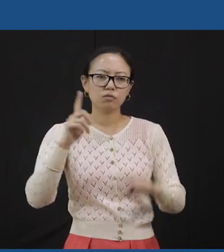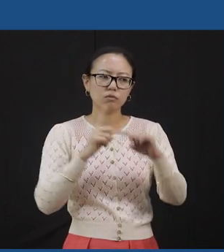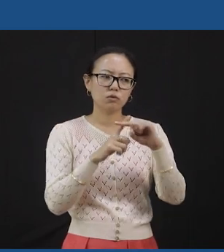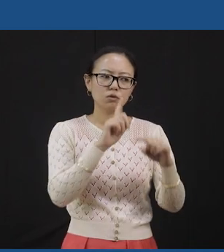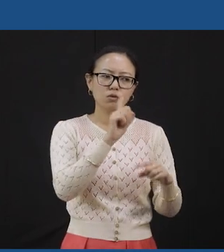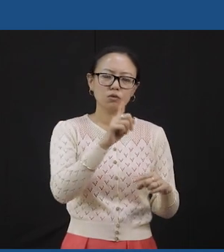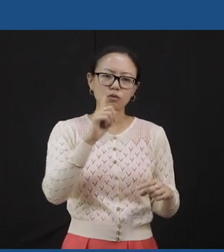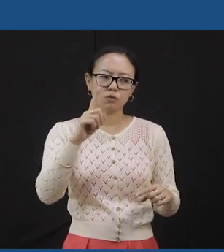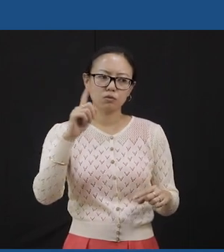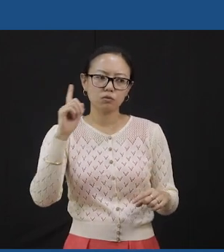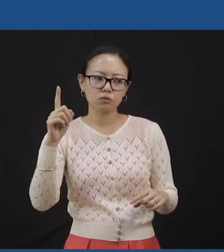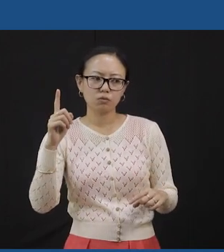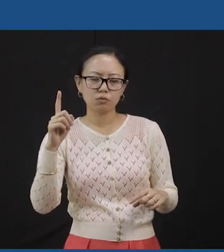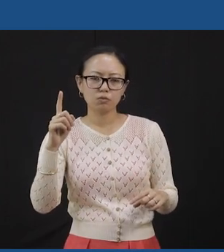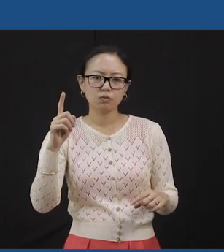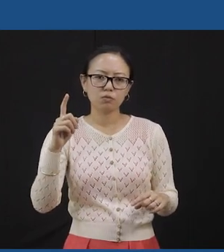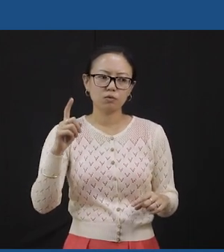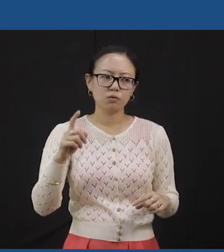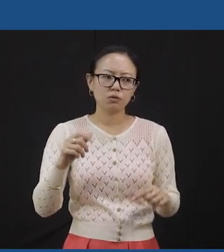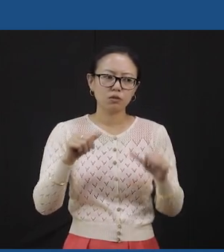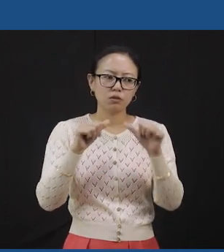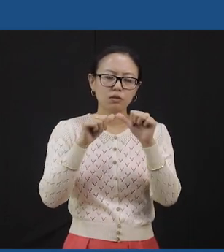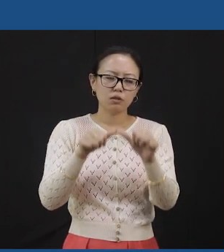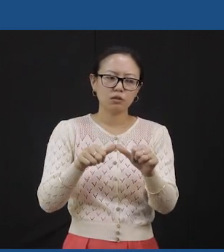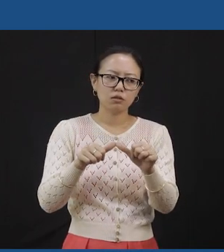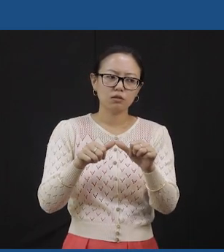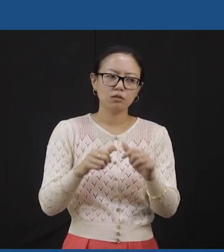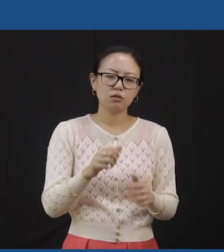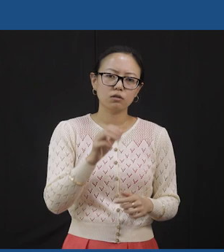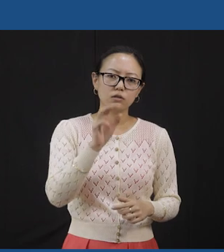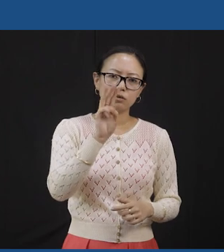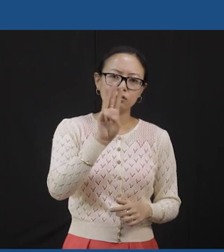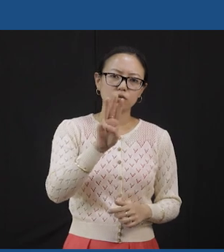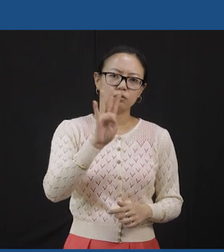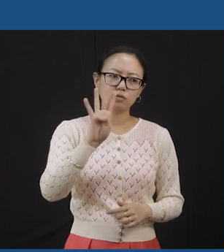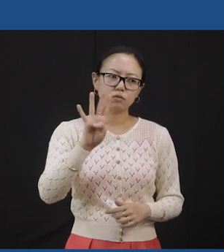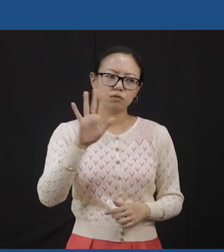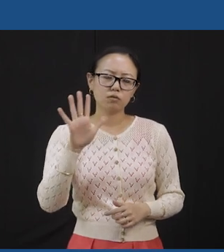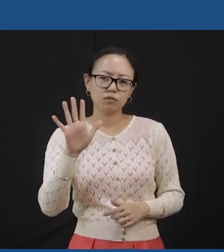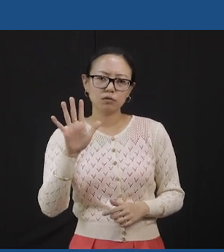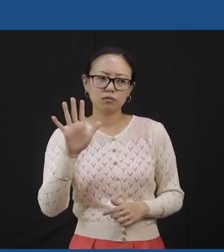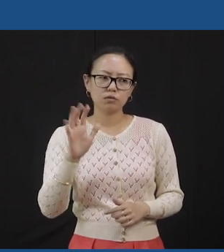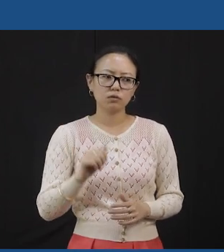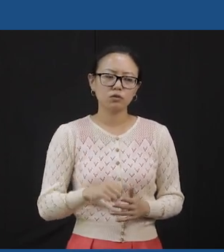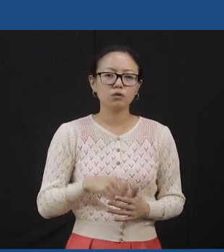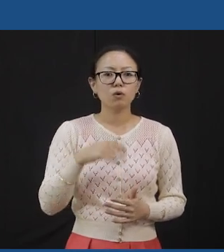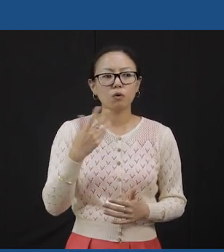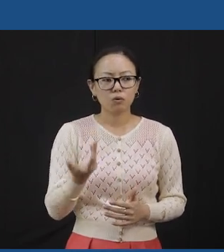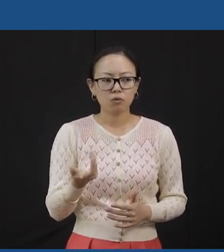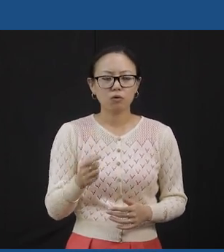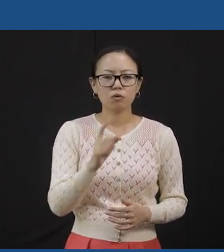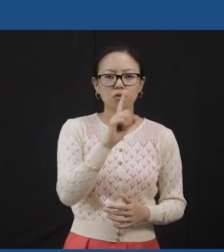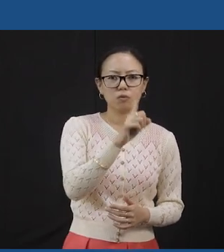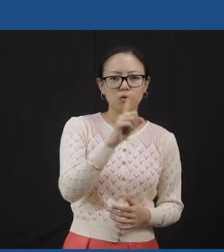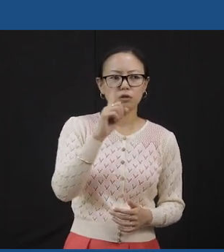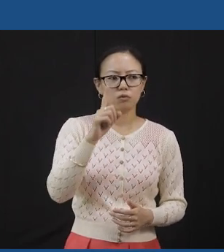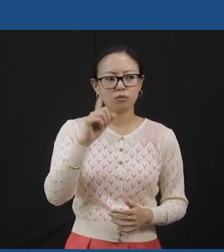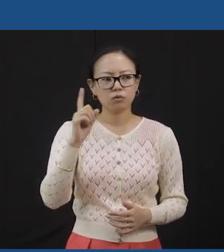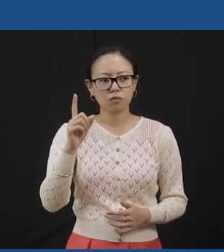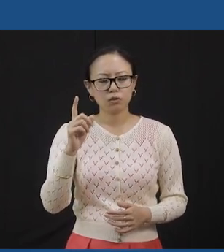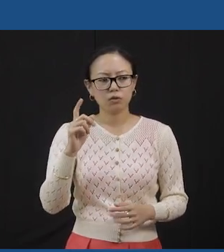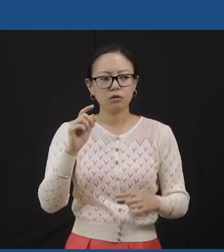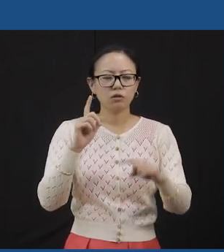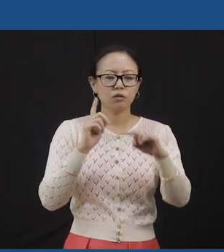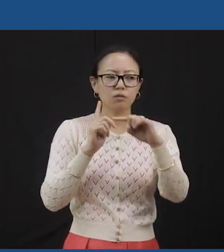other side, 4 plus 1 is 5, 3 plus 1 is 4, 2 plus 1 is 3. So just like this,